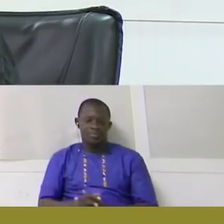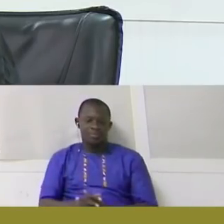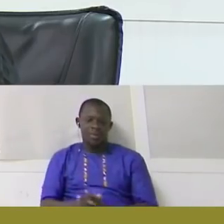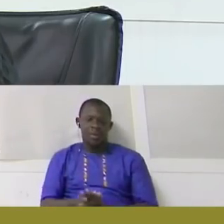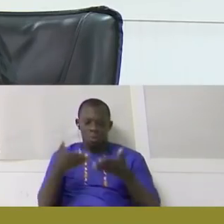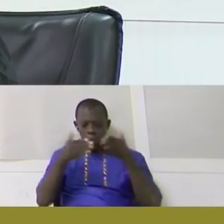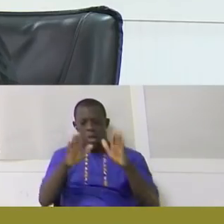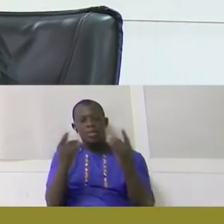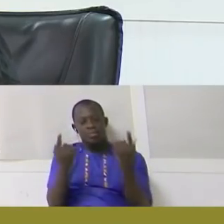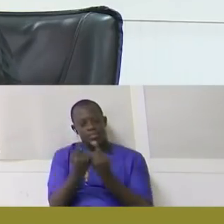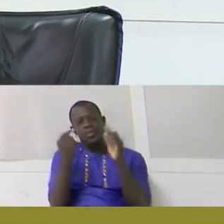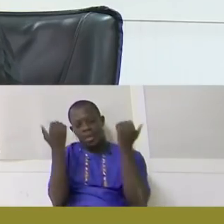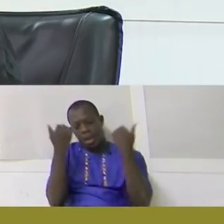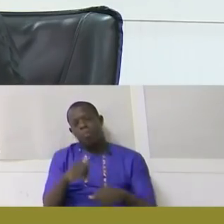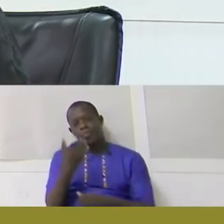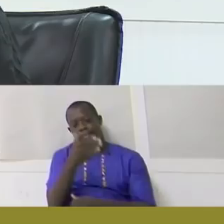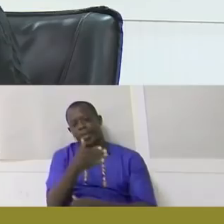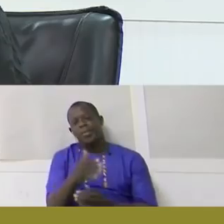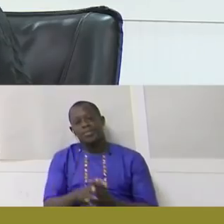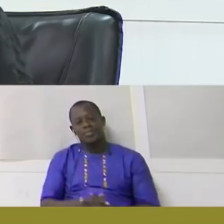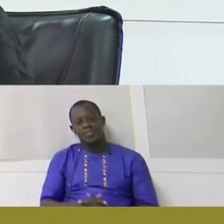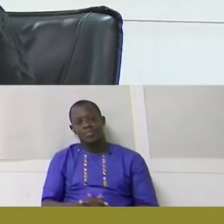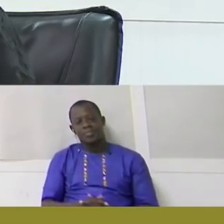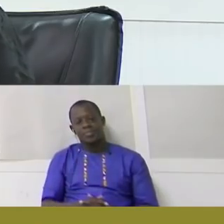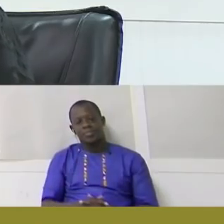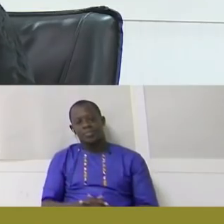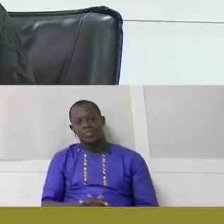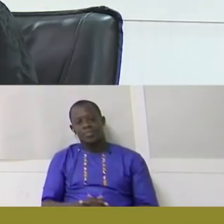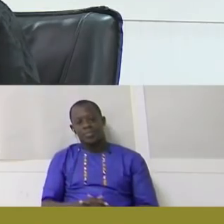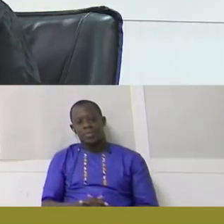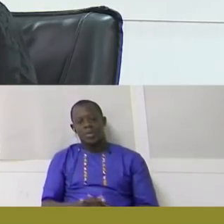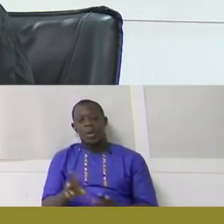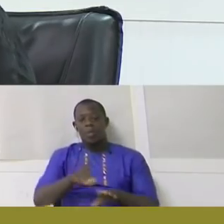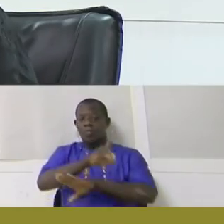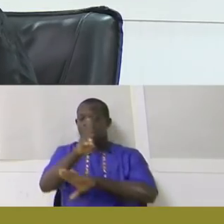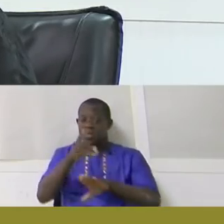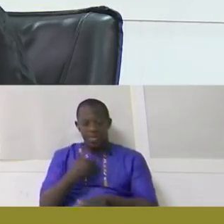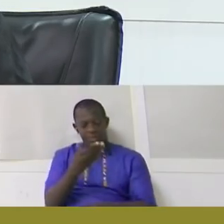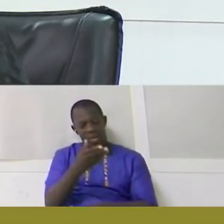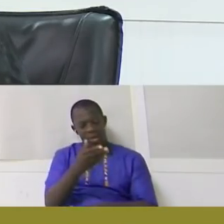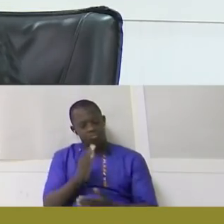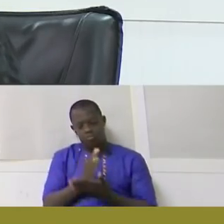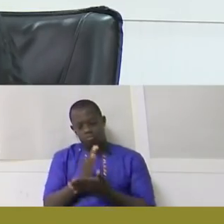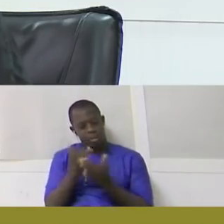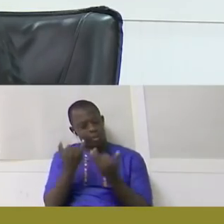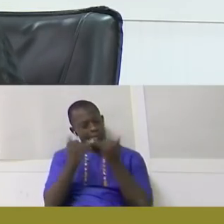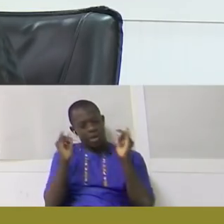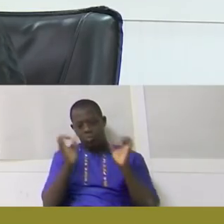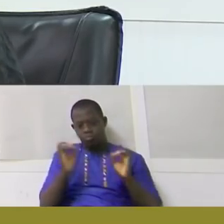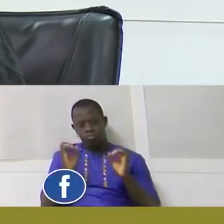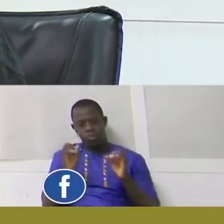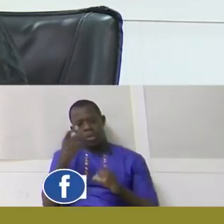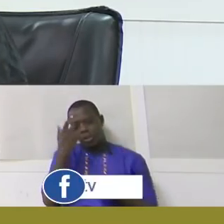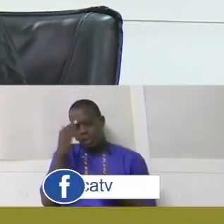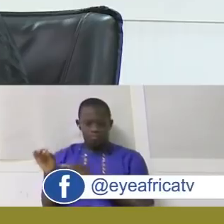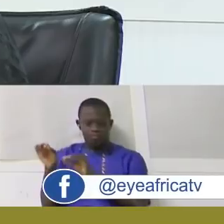lañ fa neké. So that was how we are. Fima neka comfortable ma ñu toxum. Where I was uncomfortable